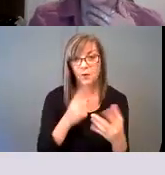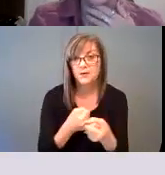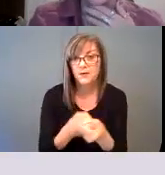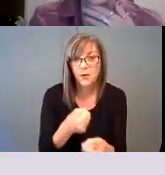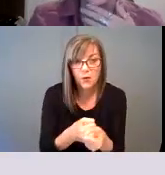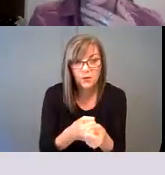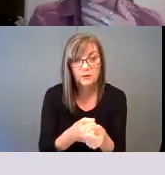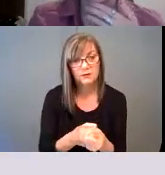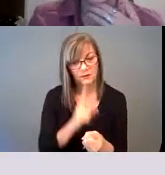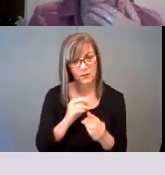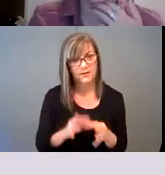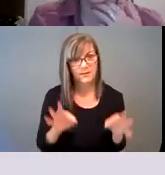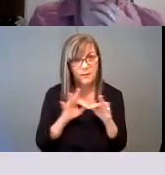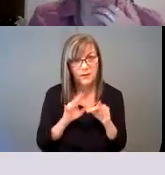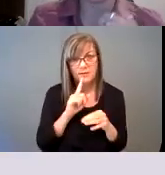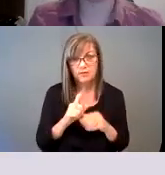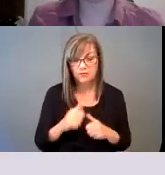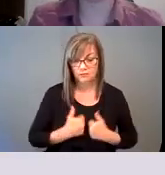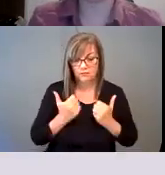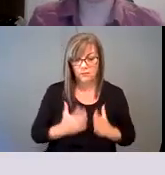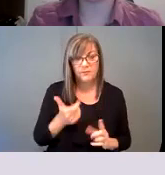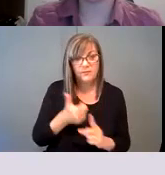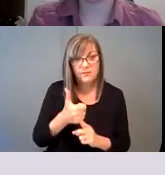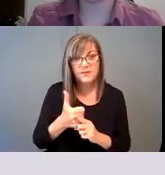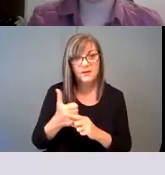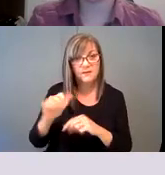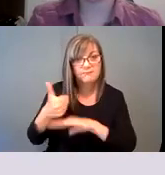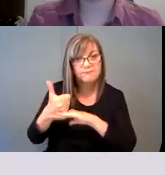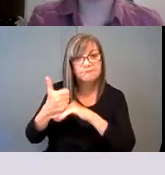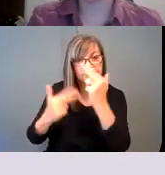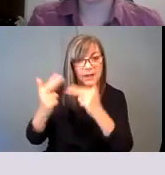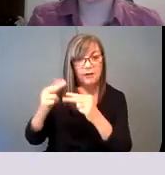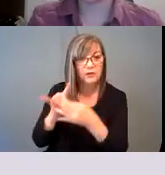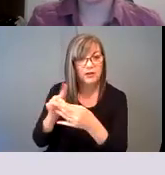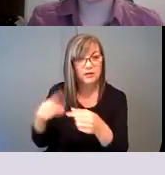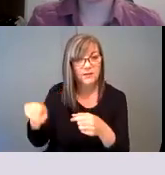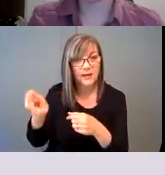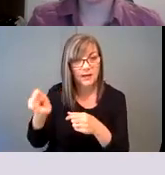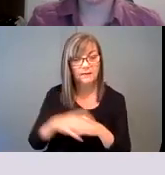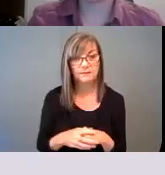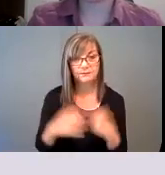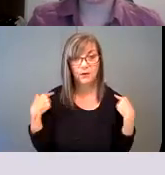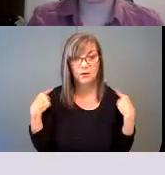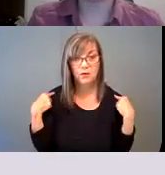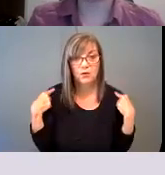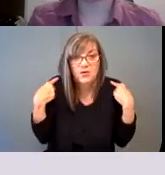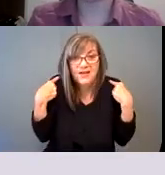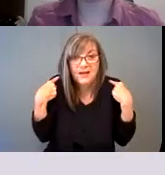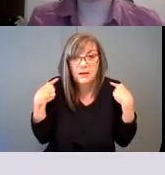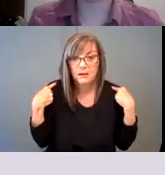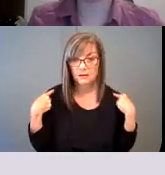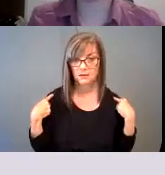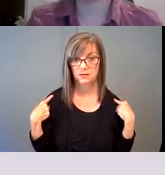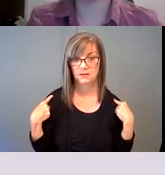able to build the relationships that they need. Shoulders away from ears. And